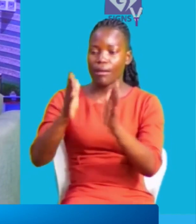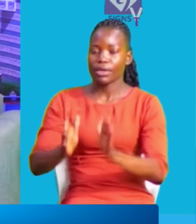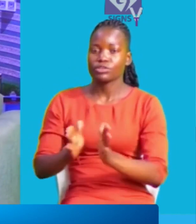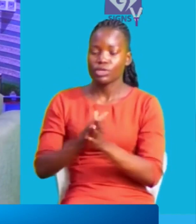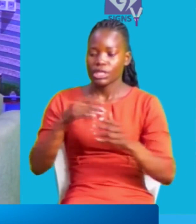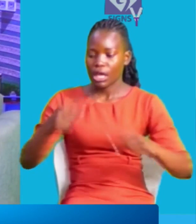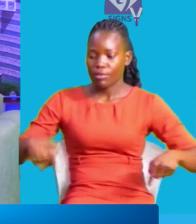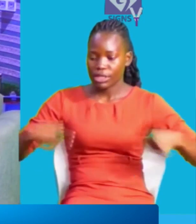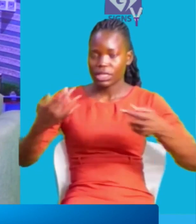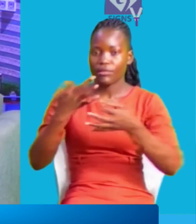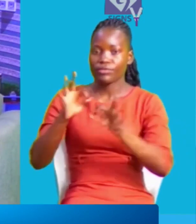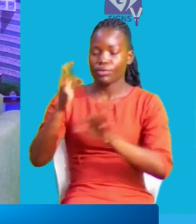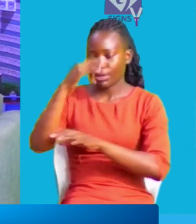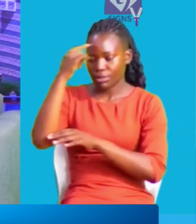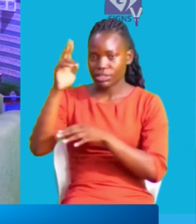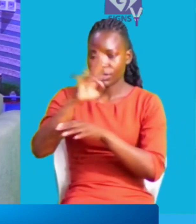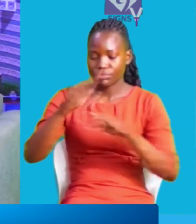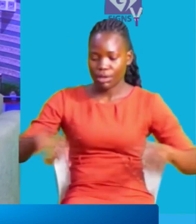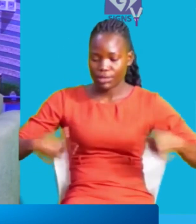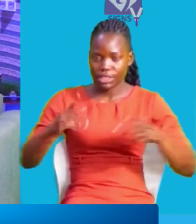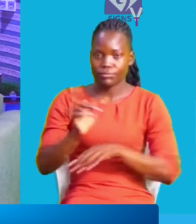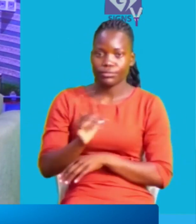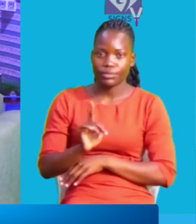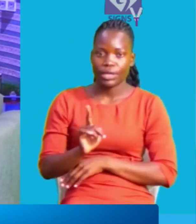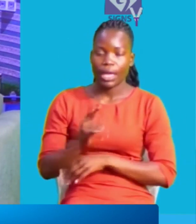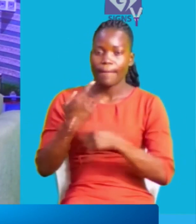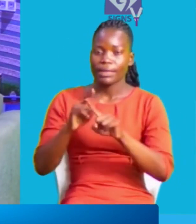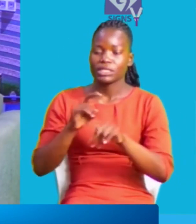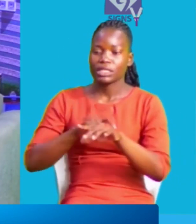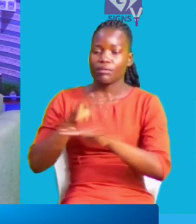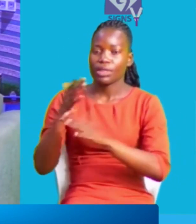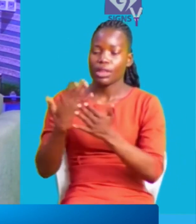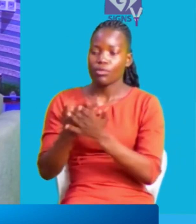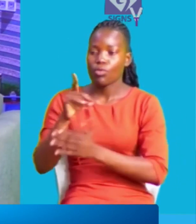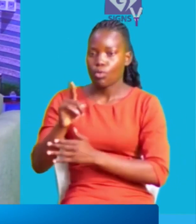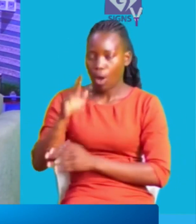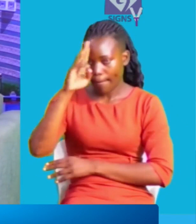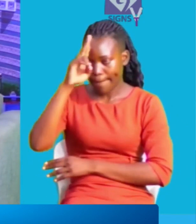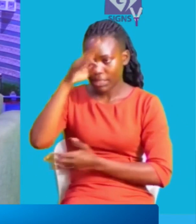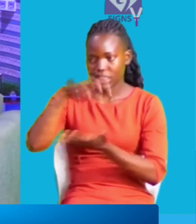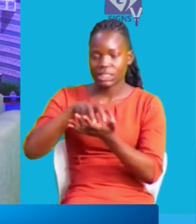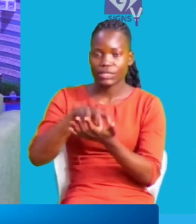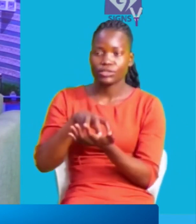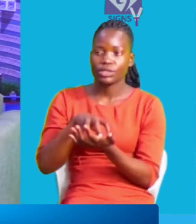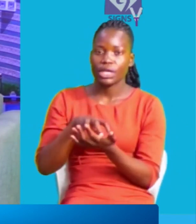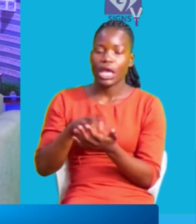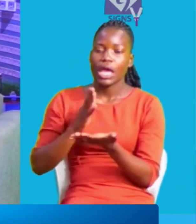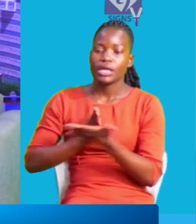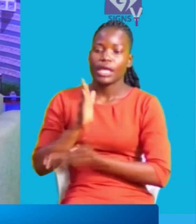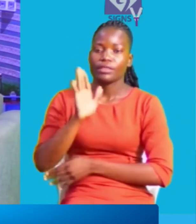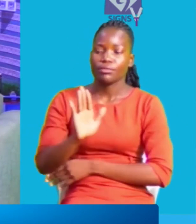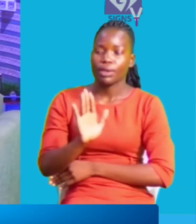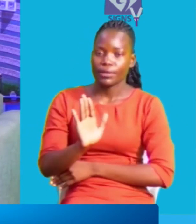mtu wa wheelchair, hautamwachilia juu ako kwa wheelchair kwa sababu amefanya makosa, lakini ukimfikisha polisi pia